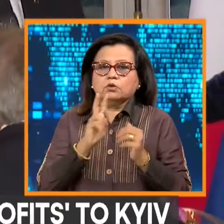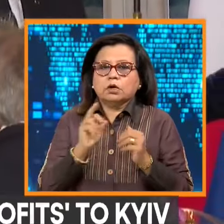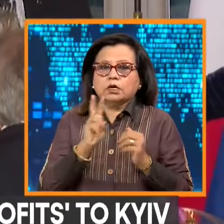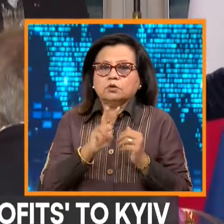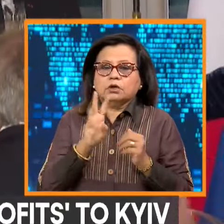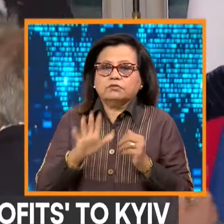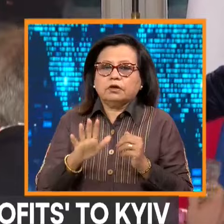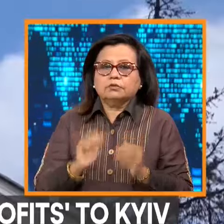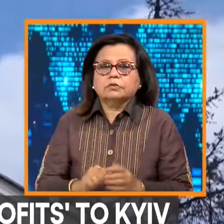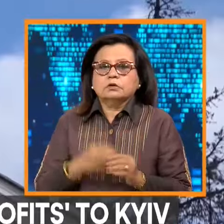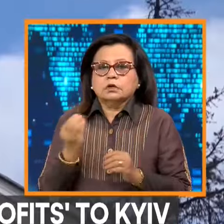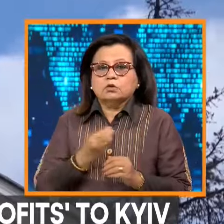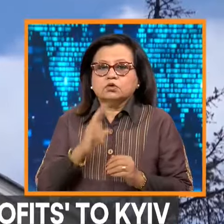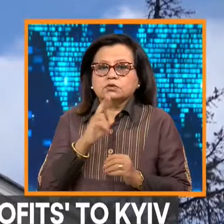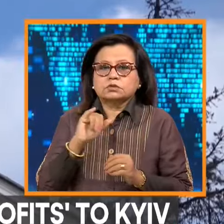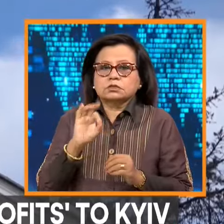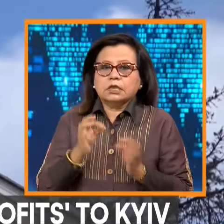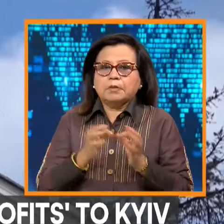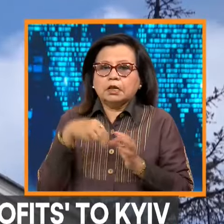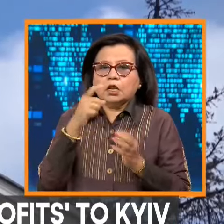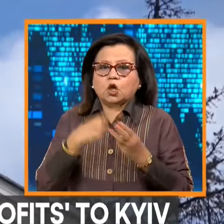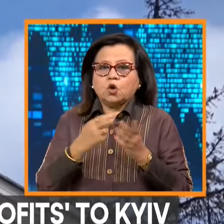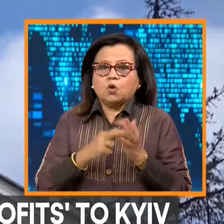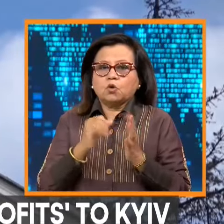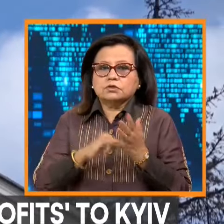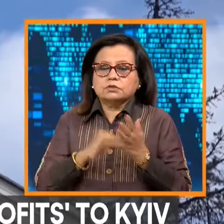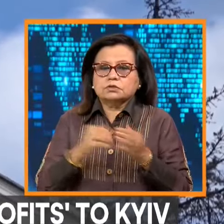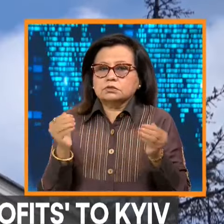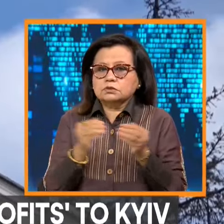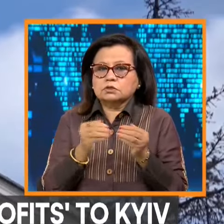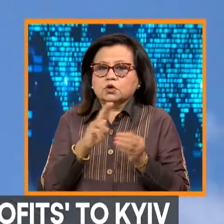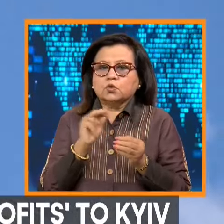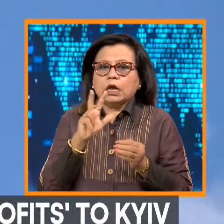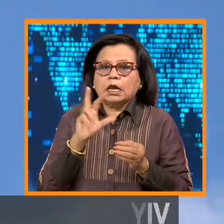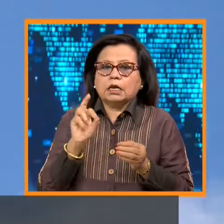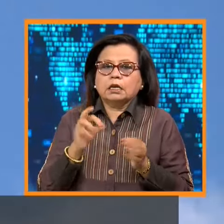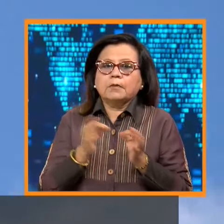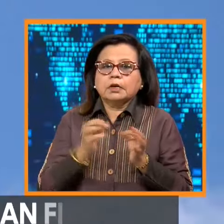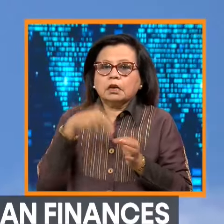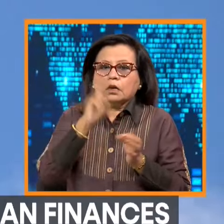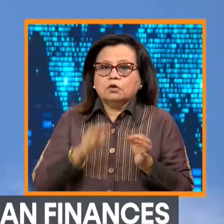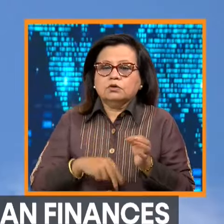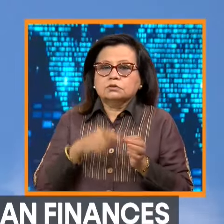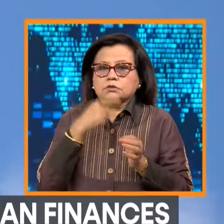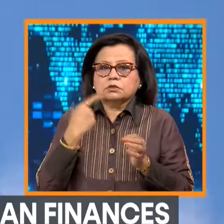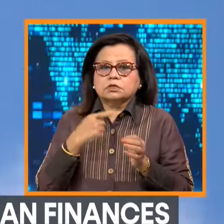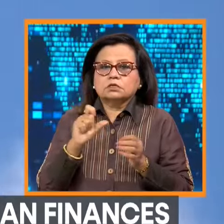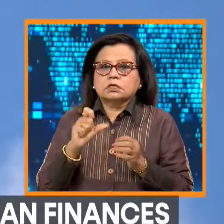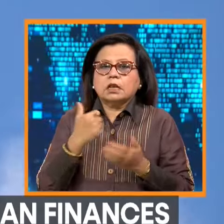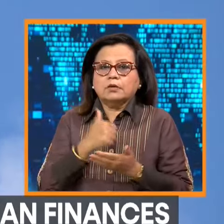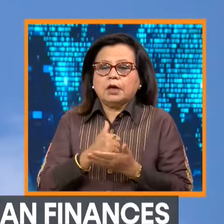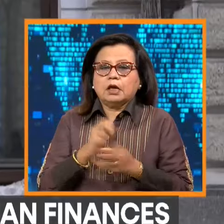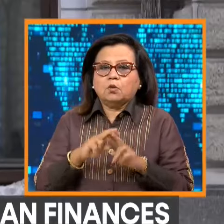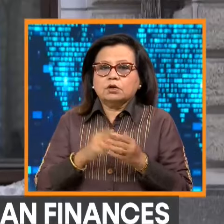2025. Around 260 billion euros or close to $280 billion of the Russian central bank funds